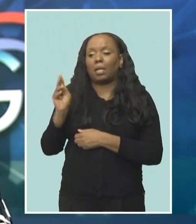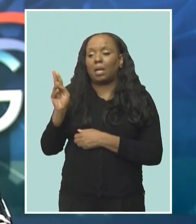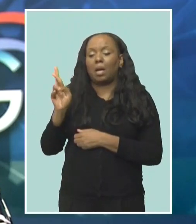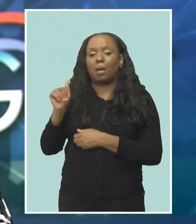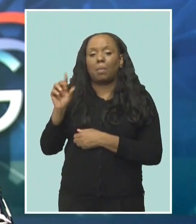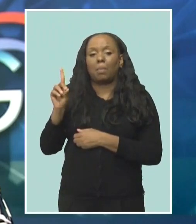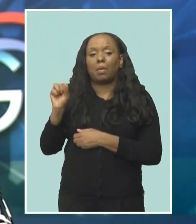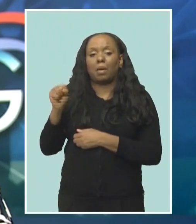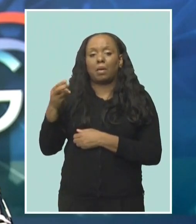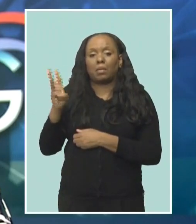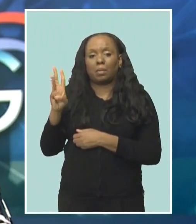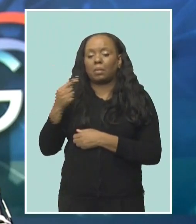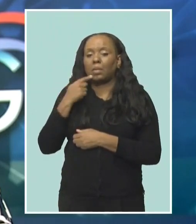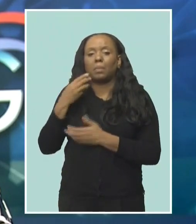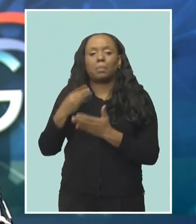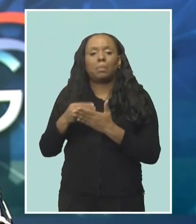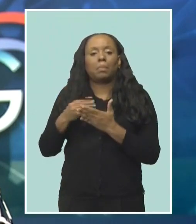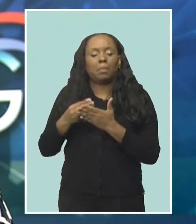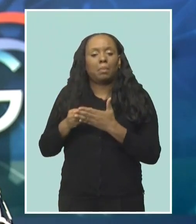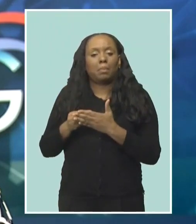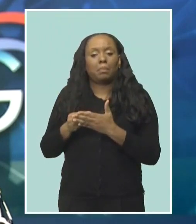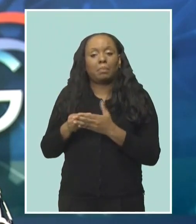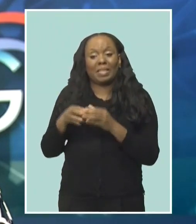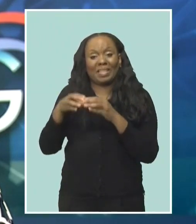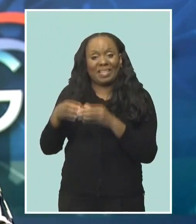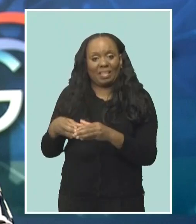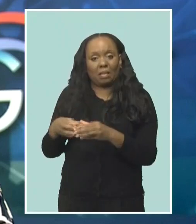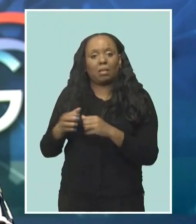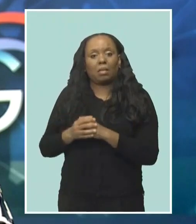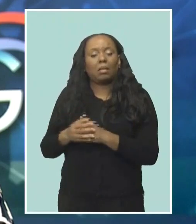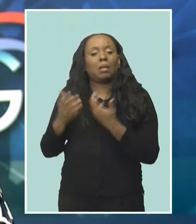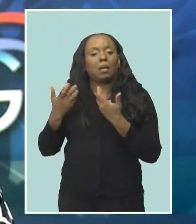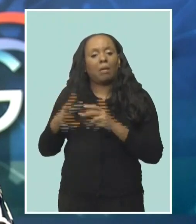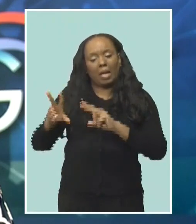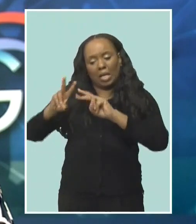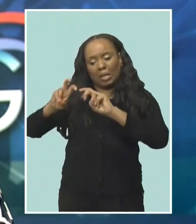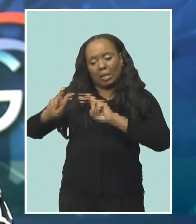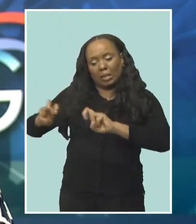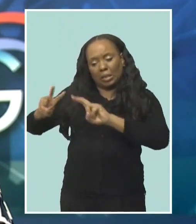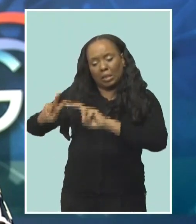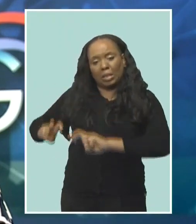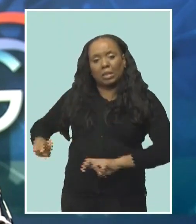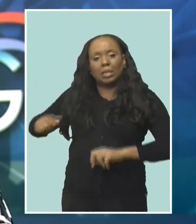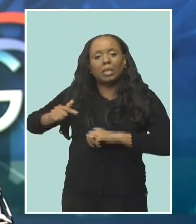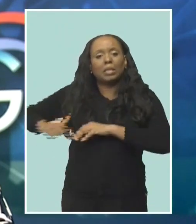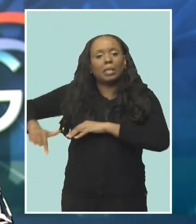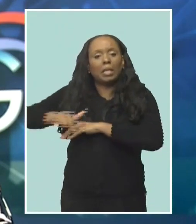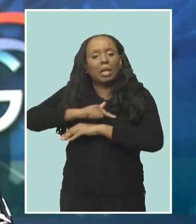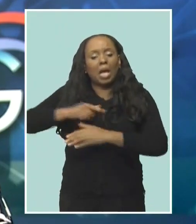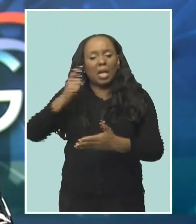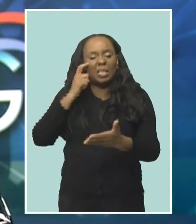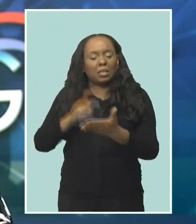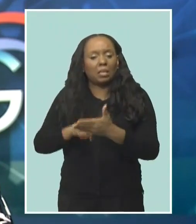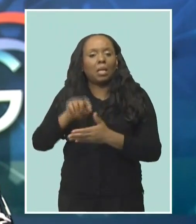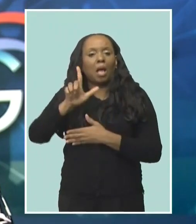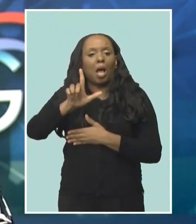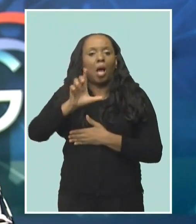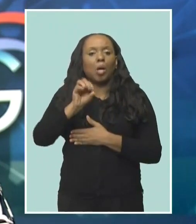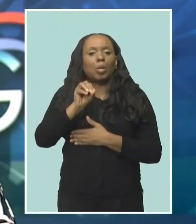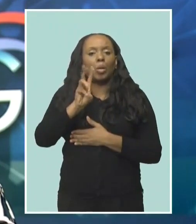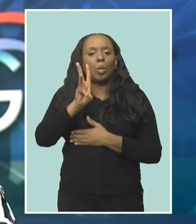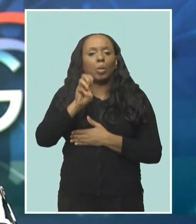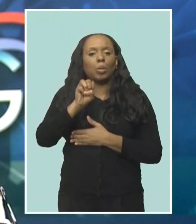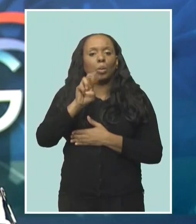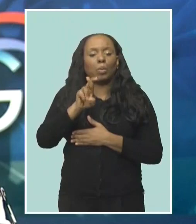been budgeted, the environmental impact assessment conducted, and lands identified at Lower Burney. He provided further